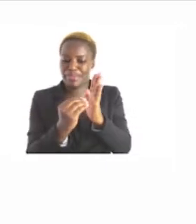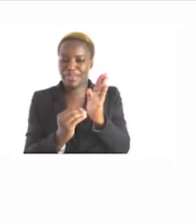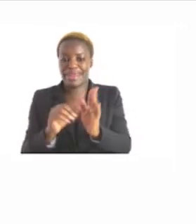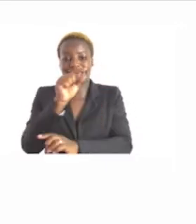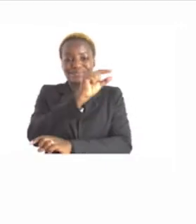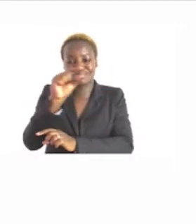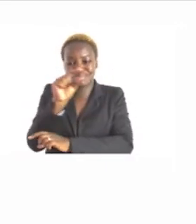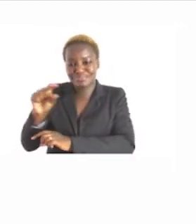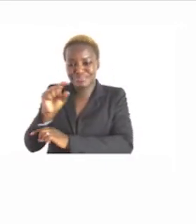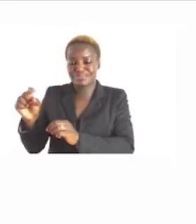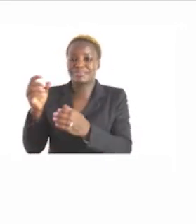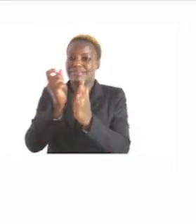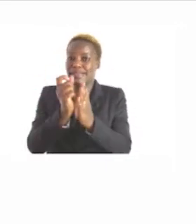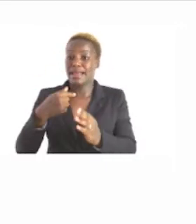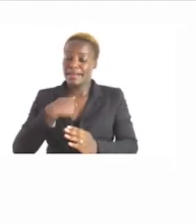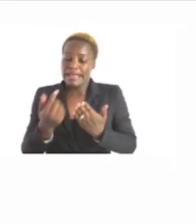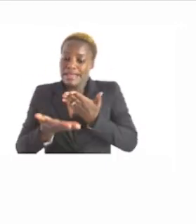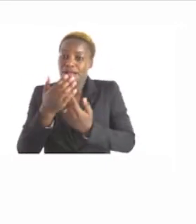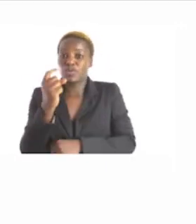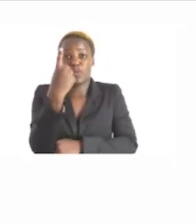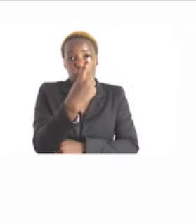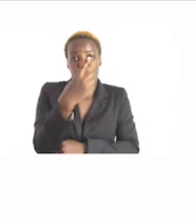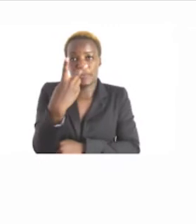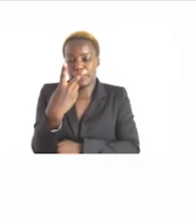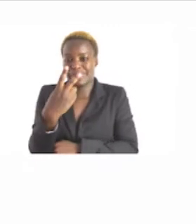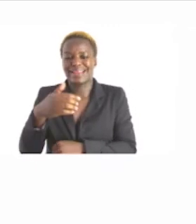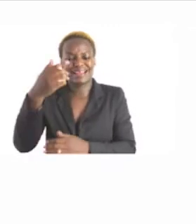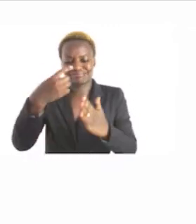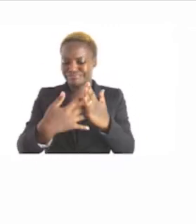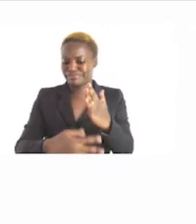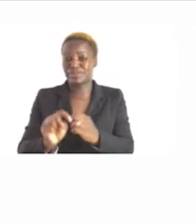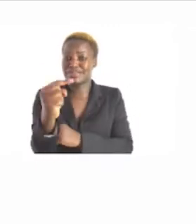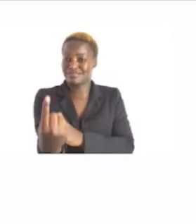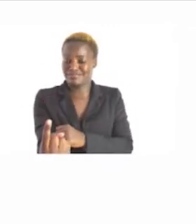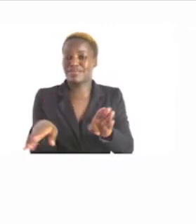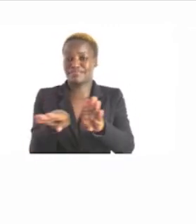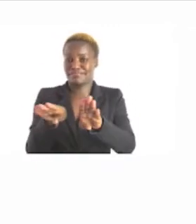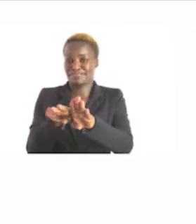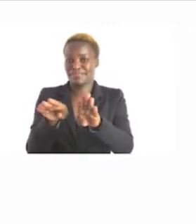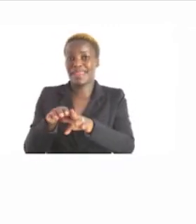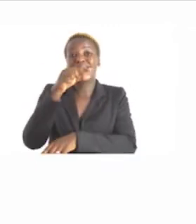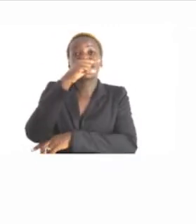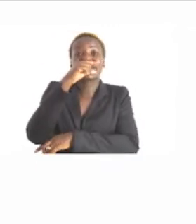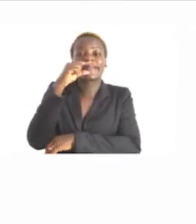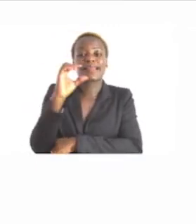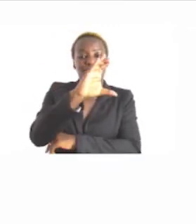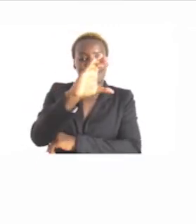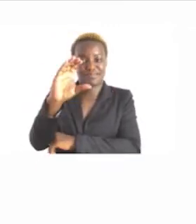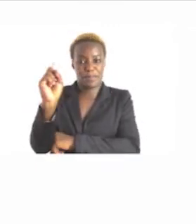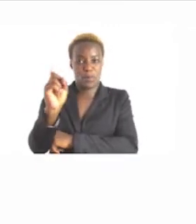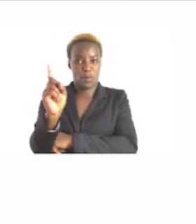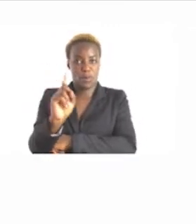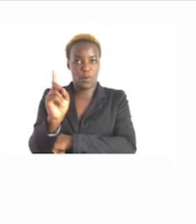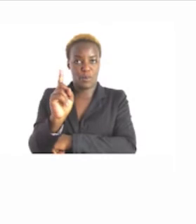going to do for you the first and the second one. The rest you have to do it on your own. For example, the name of the month. What